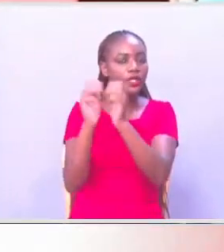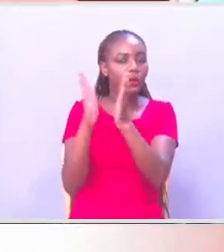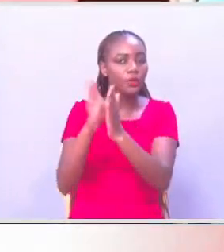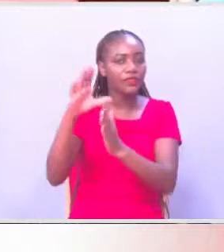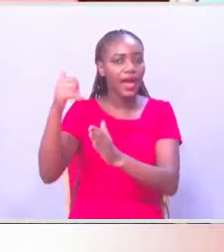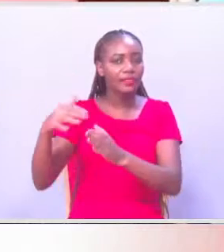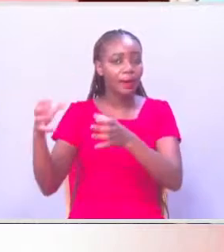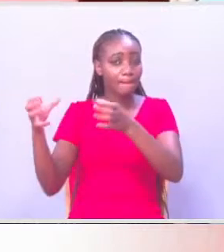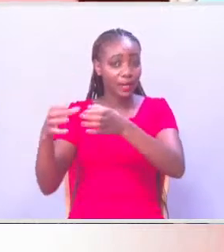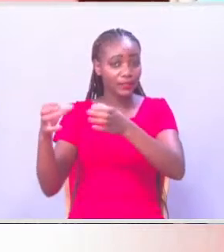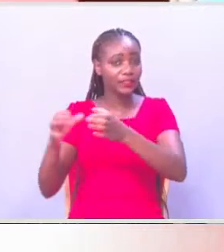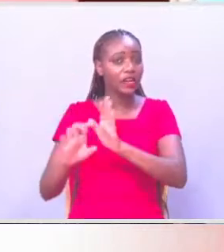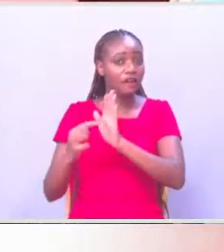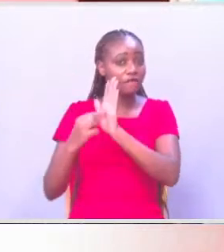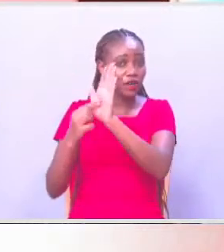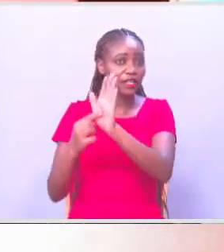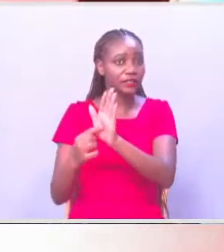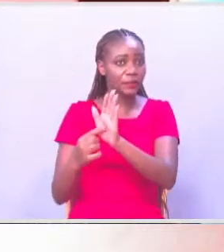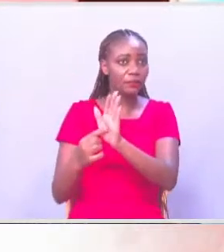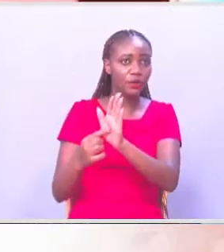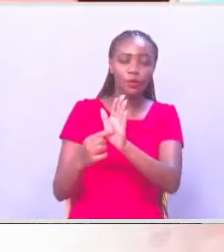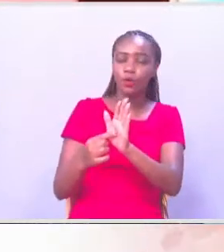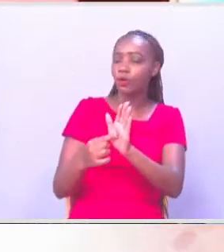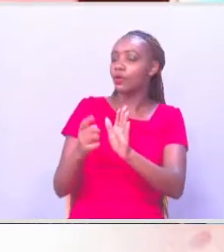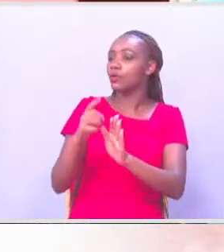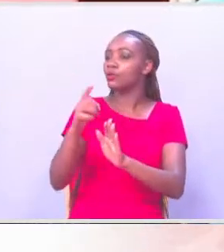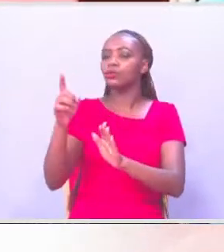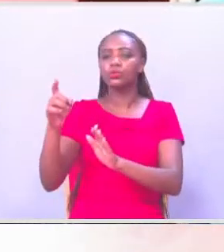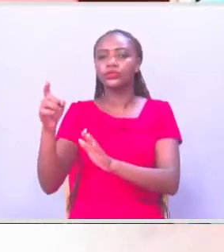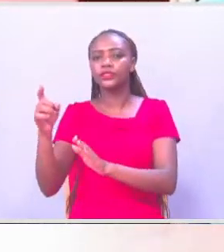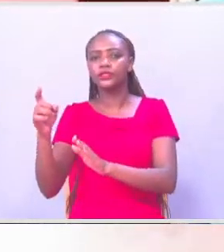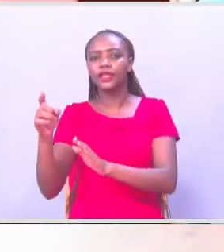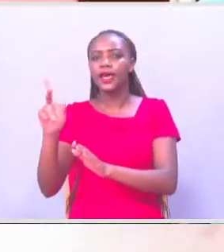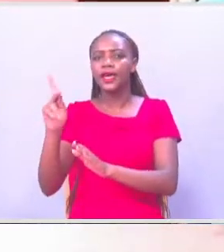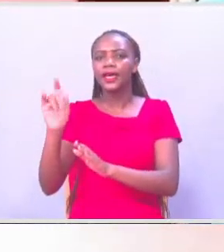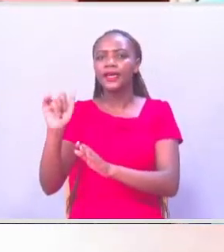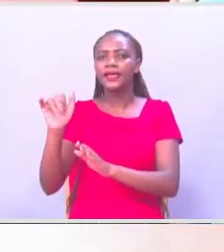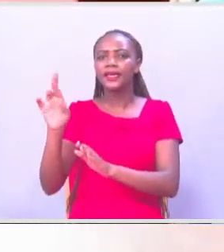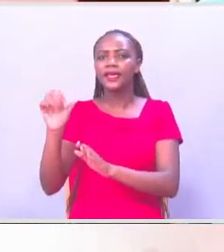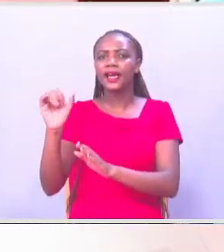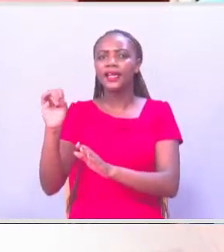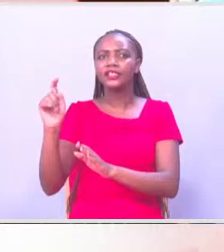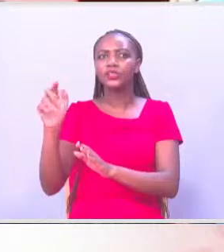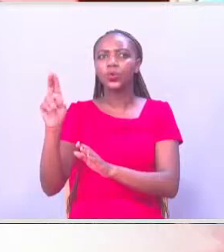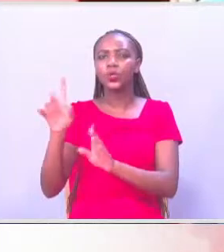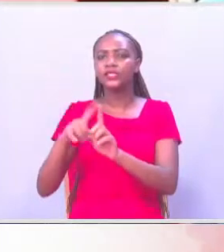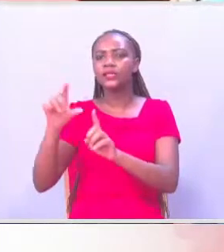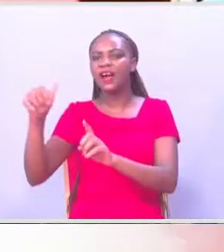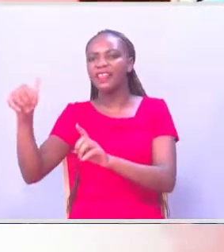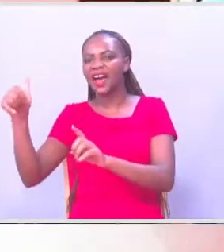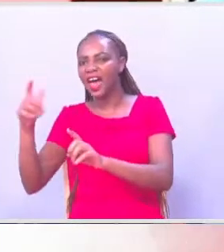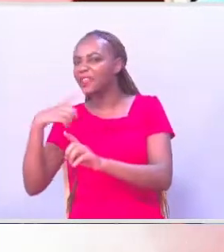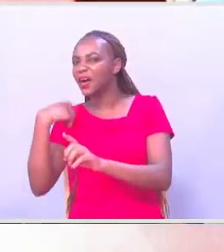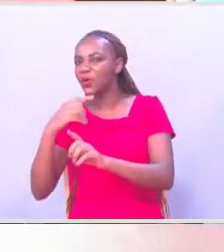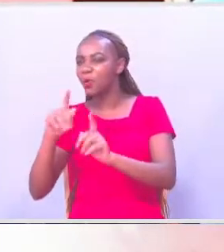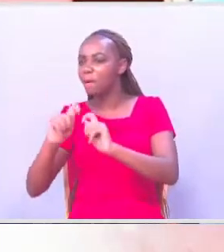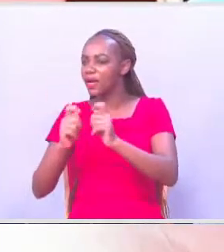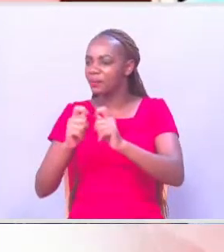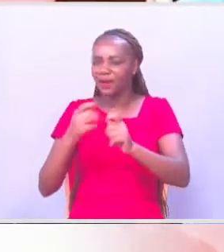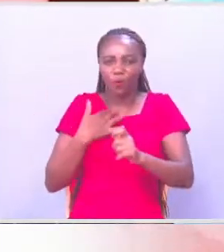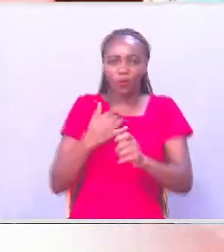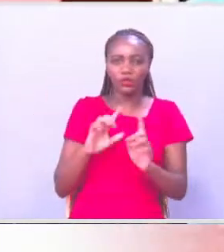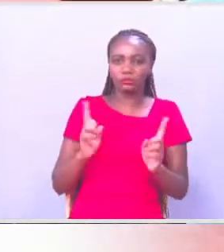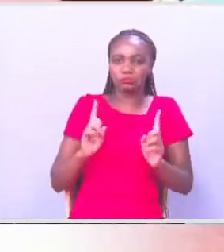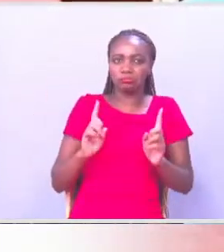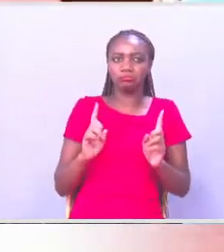other parties like the one of the BAS, the one of Kiraitu Murungi and any others who don't want to break their parties.